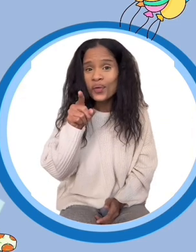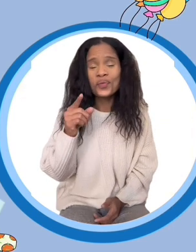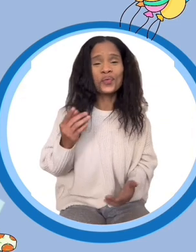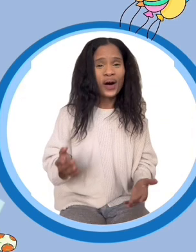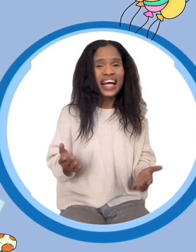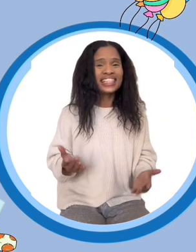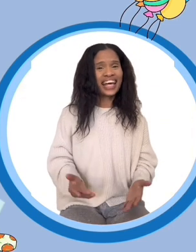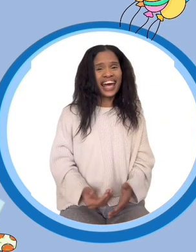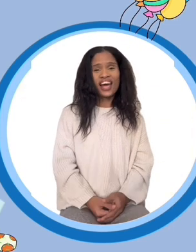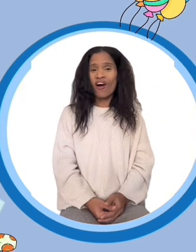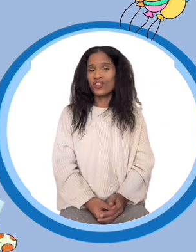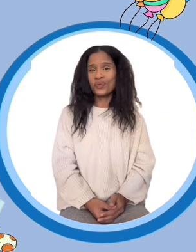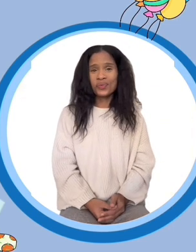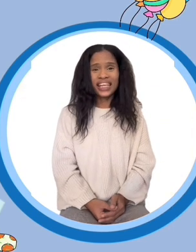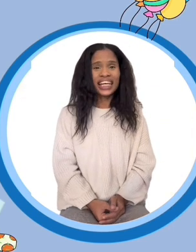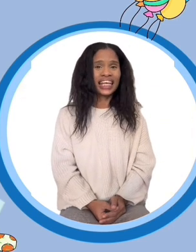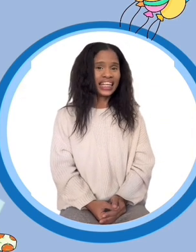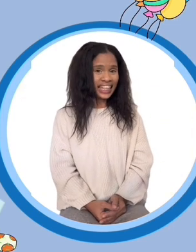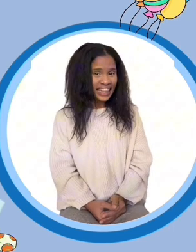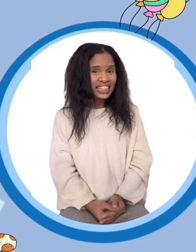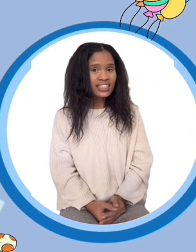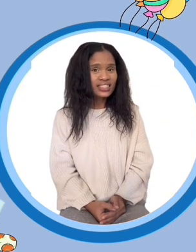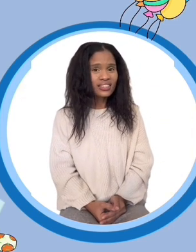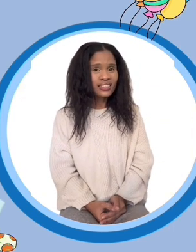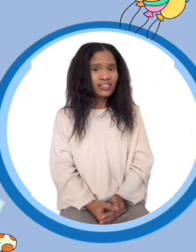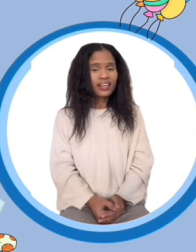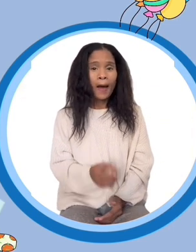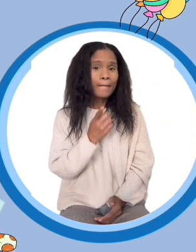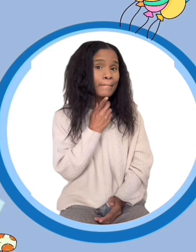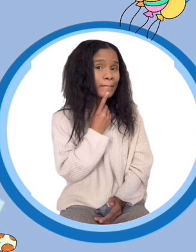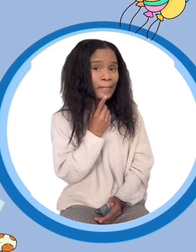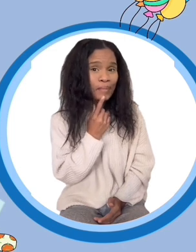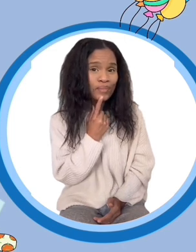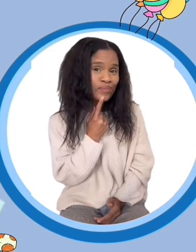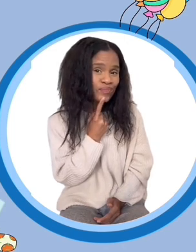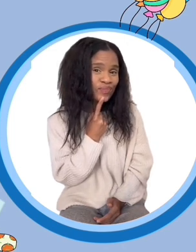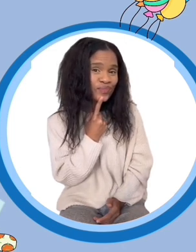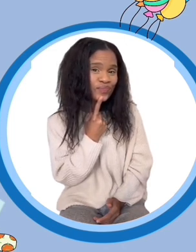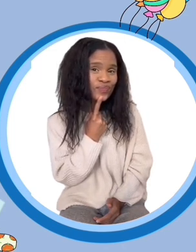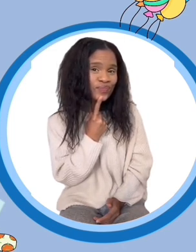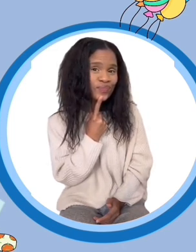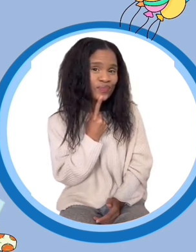know what day of the week it is?